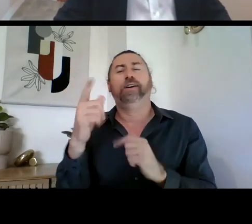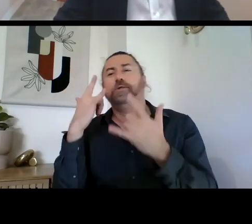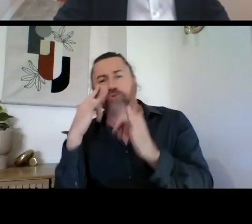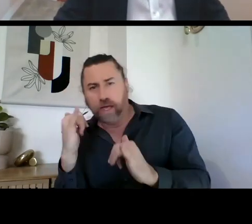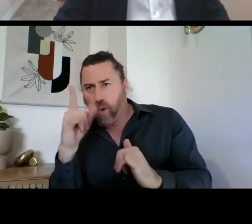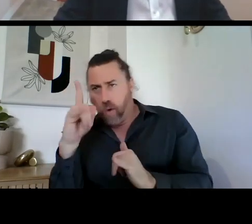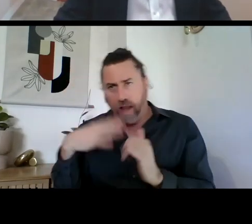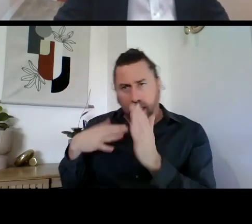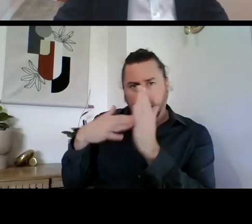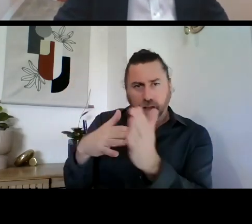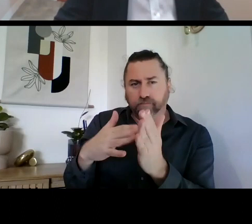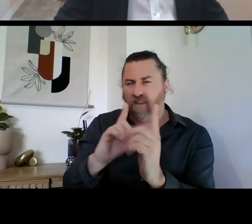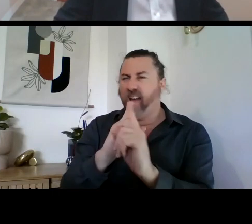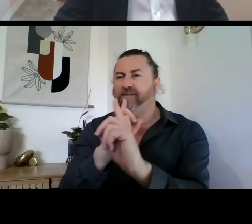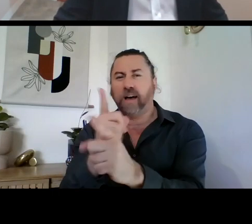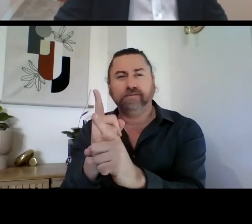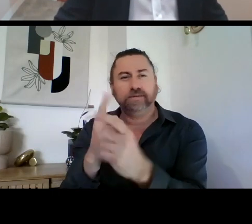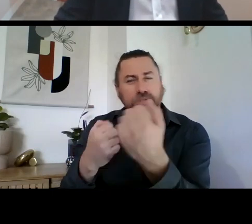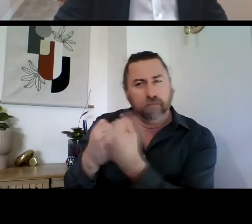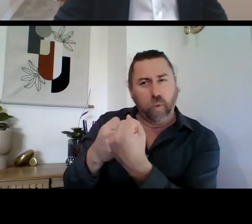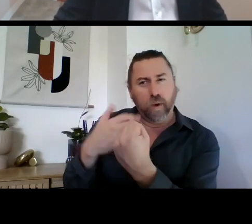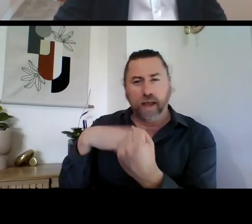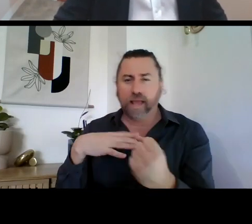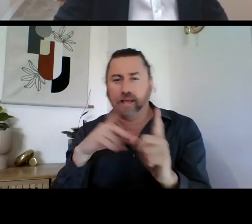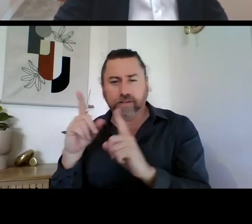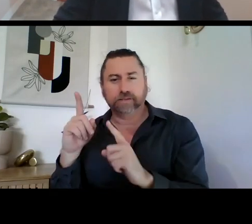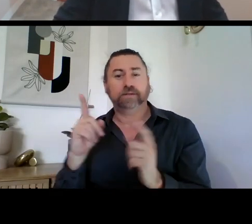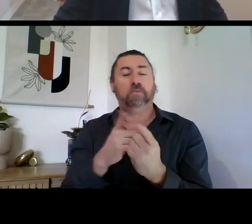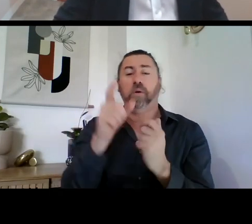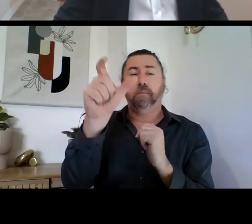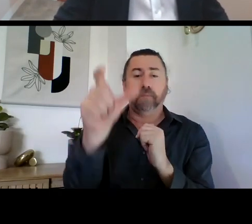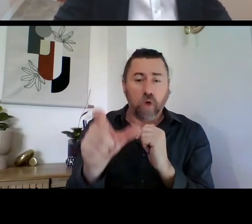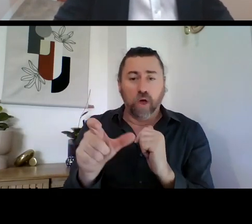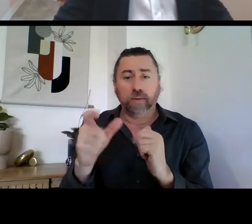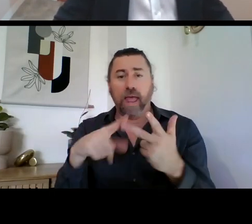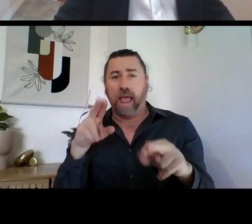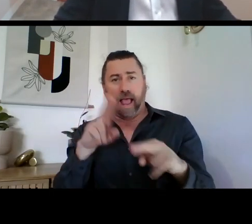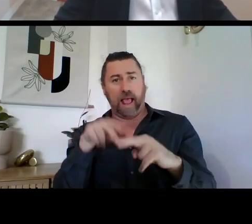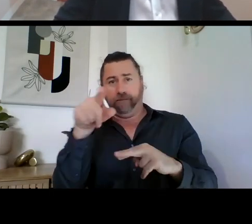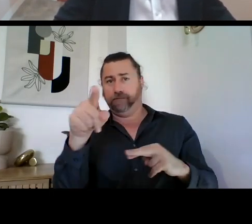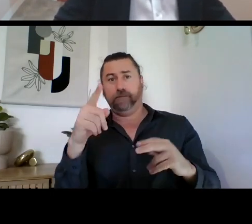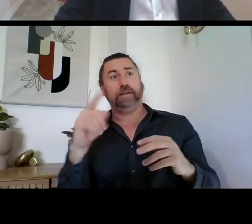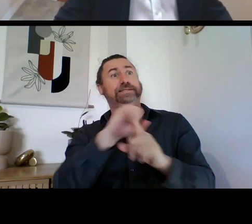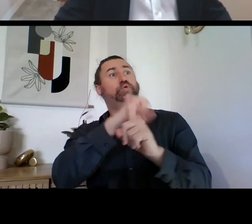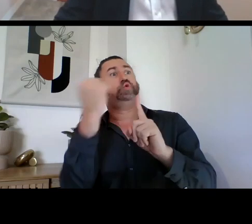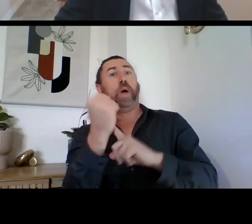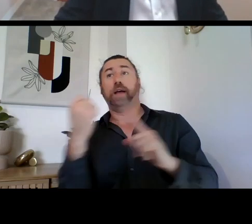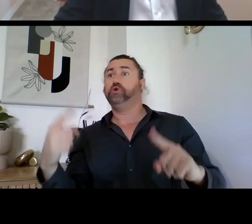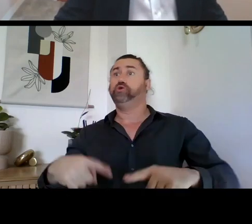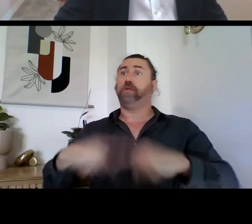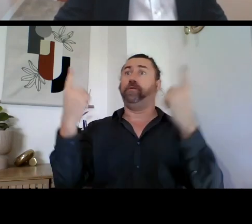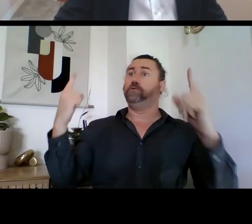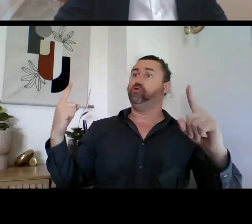clinical support and service needs. This would include helping a person to get a reassessment when their needs change significantly, for